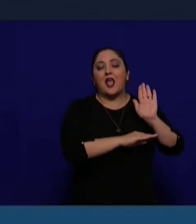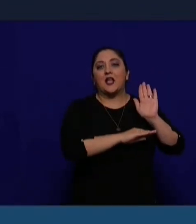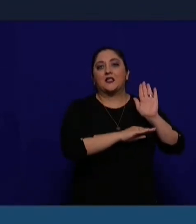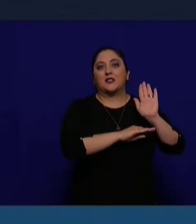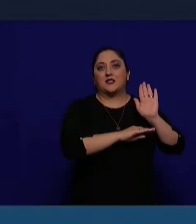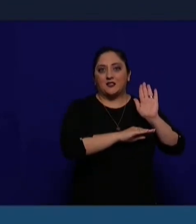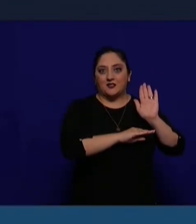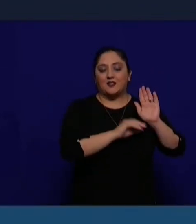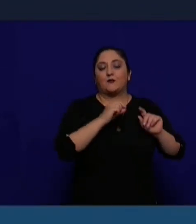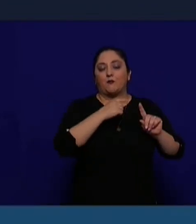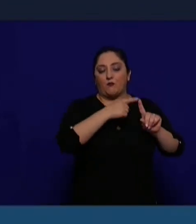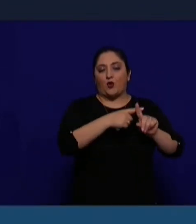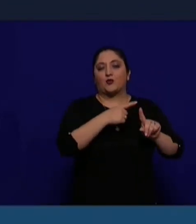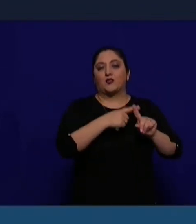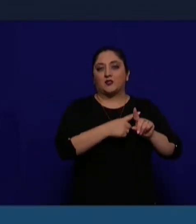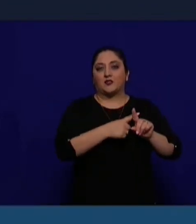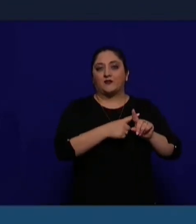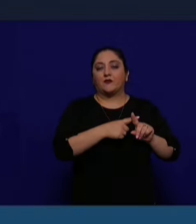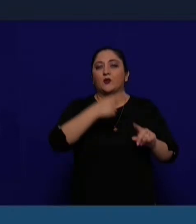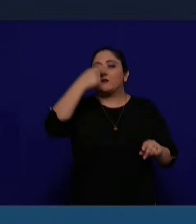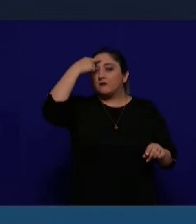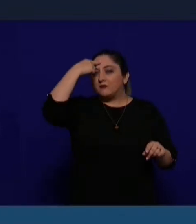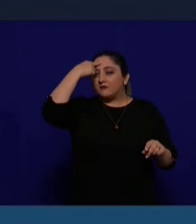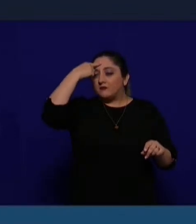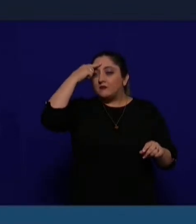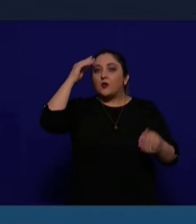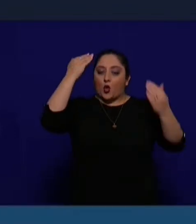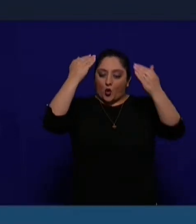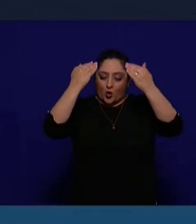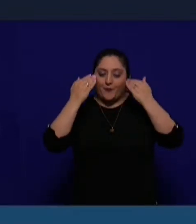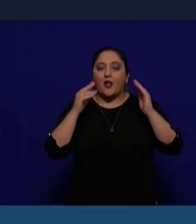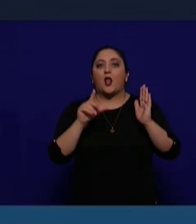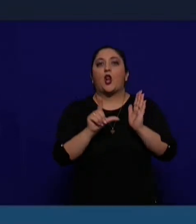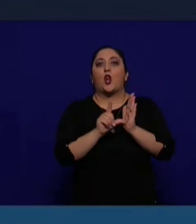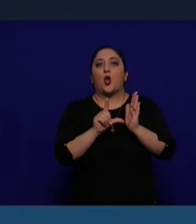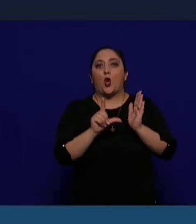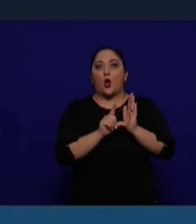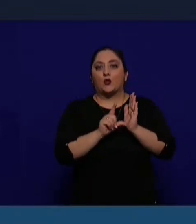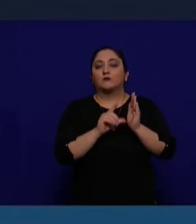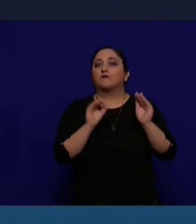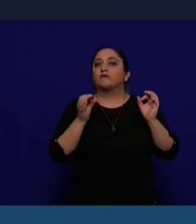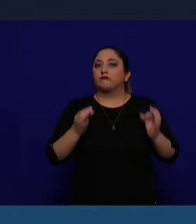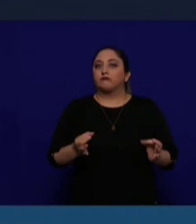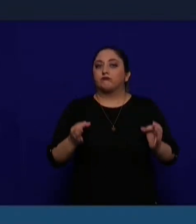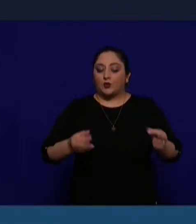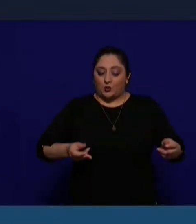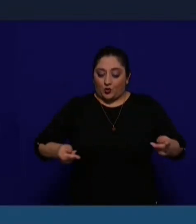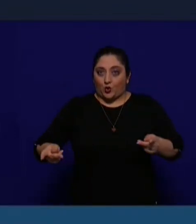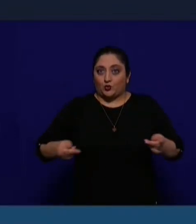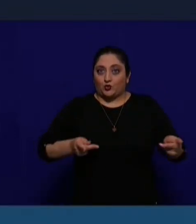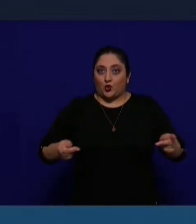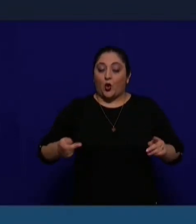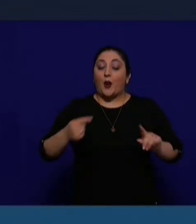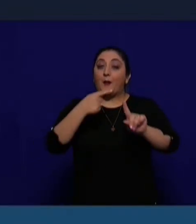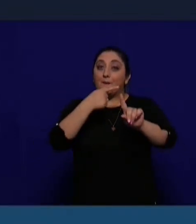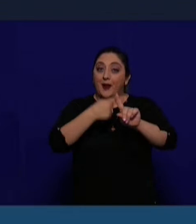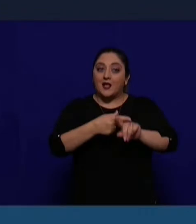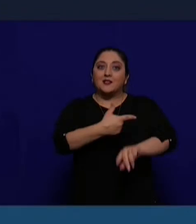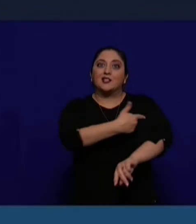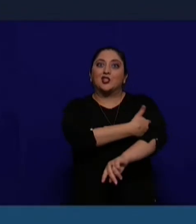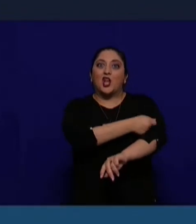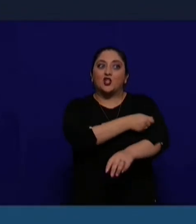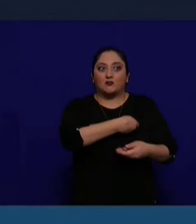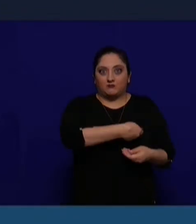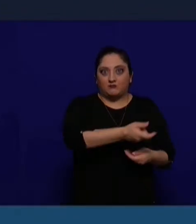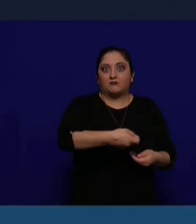being attributed to the strictness of the mitigation measures that we have in place and also the rolling out of the vaccination